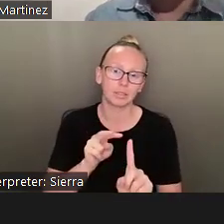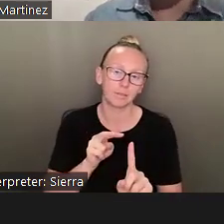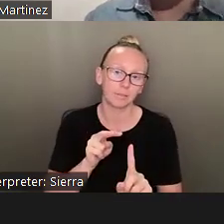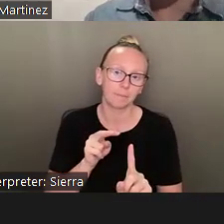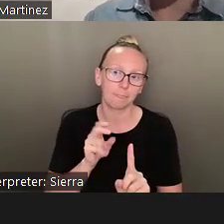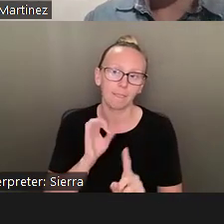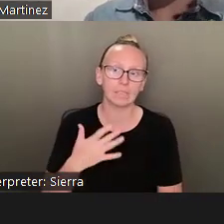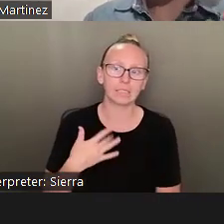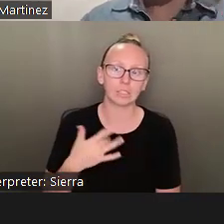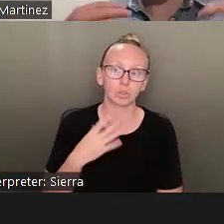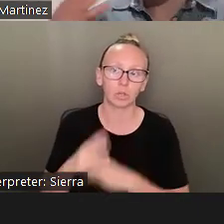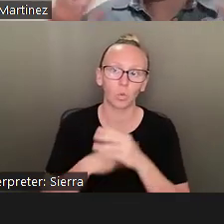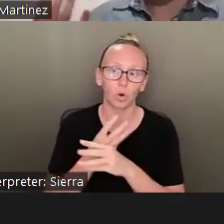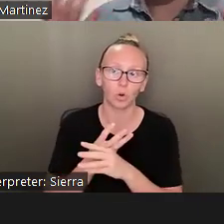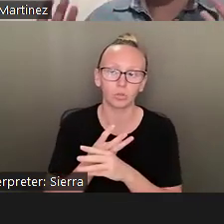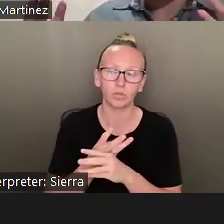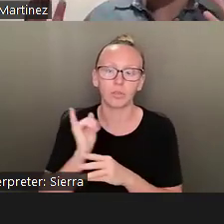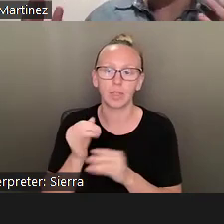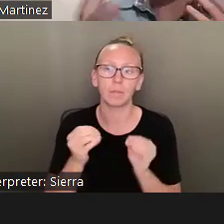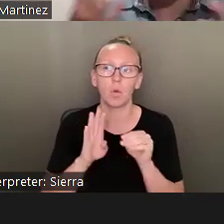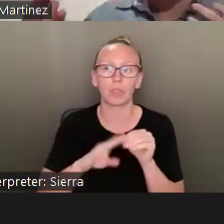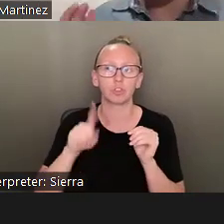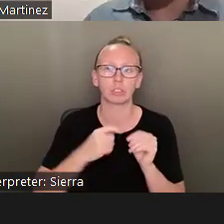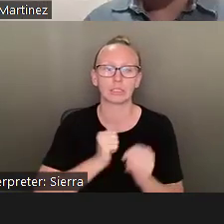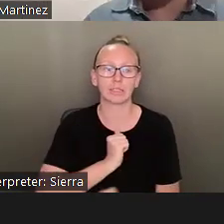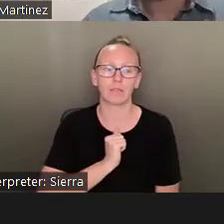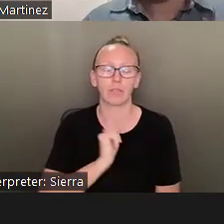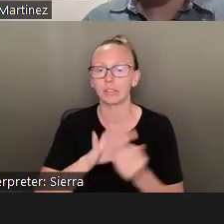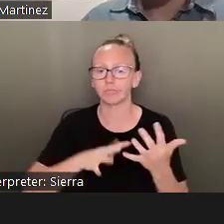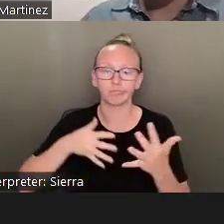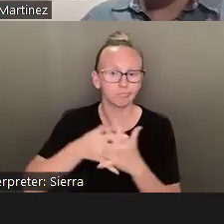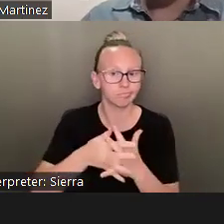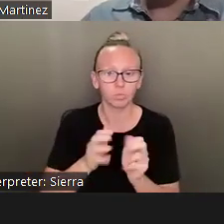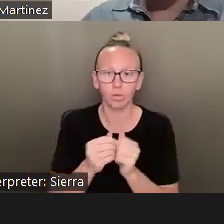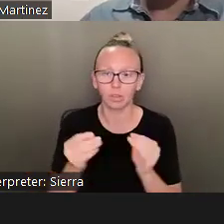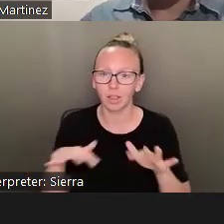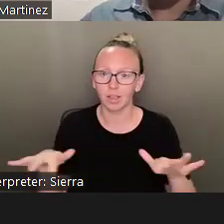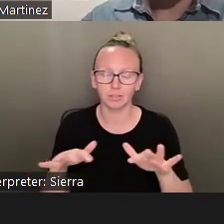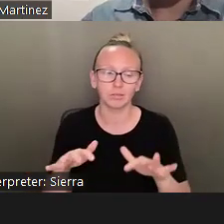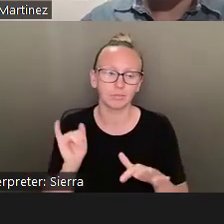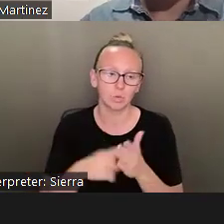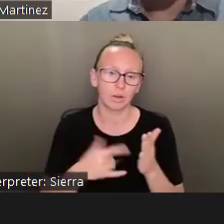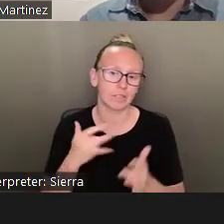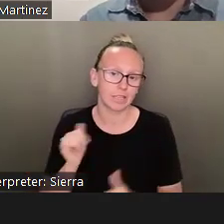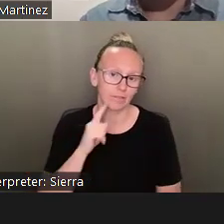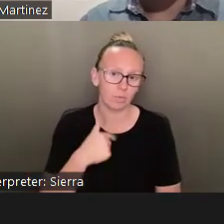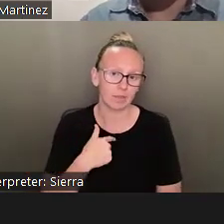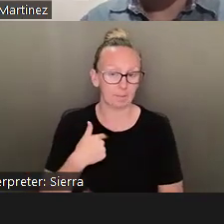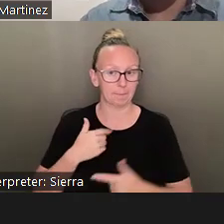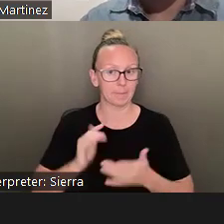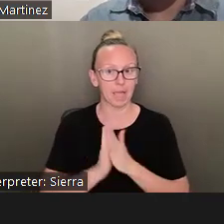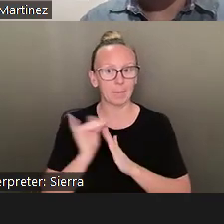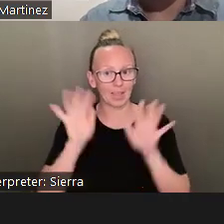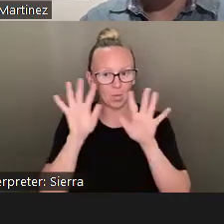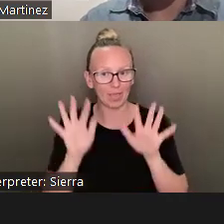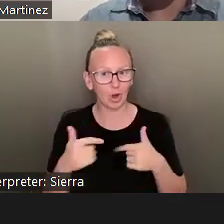a sensory world that extends beyond oneself, that is entangled with the land. That's what it feels like to me, like I'm becoming weather and I'm